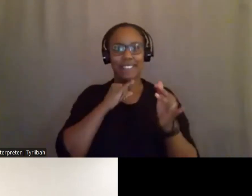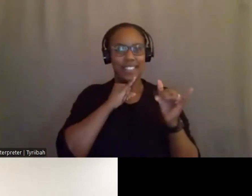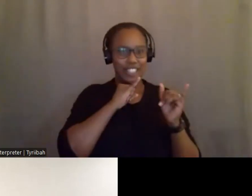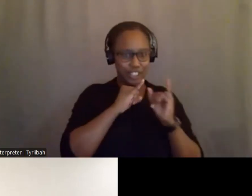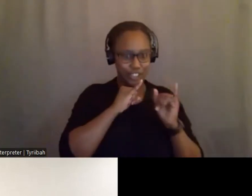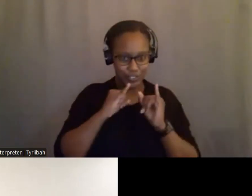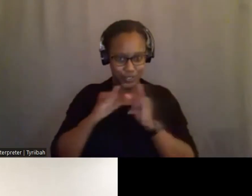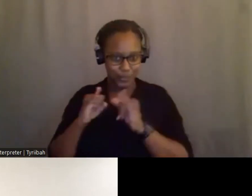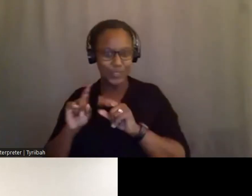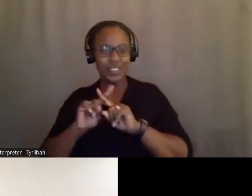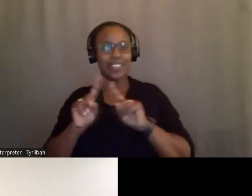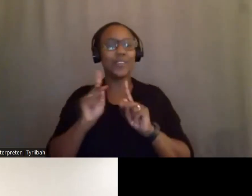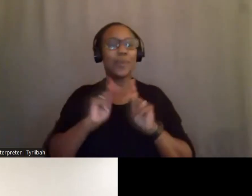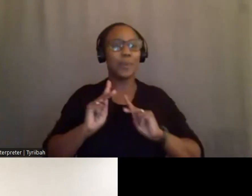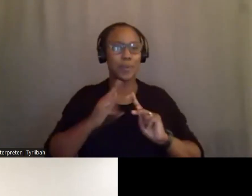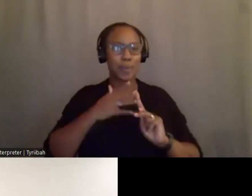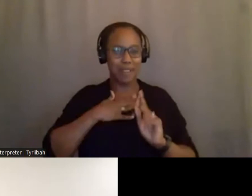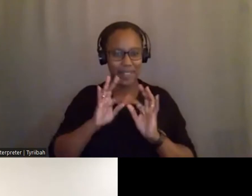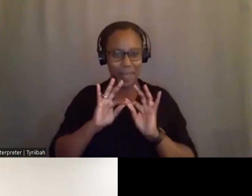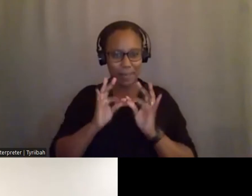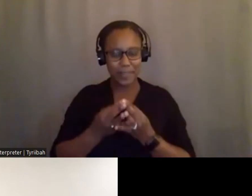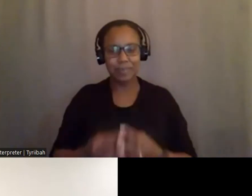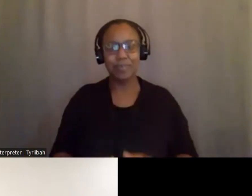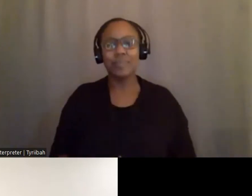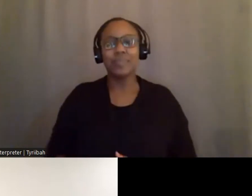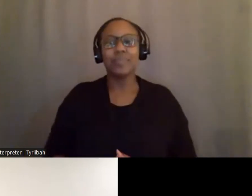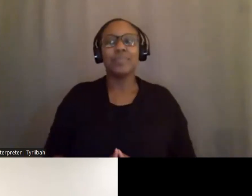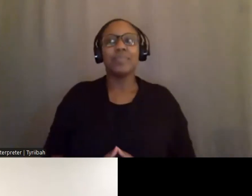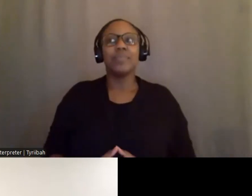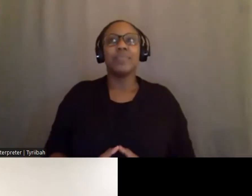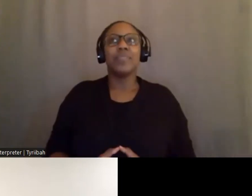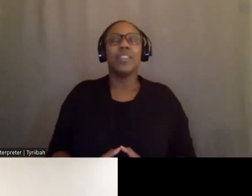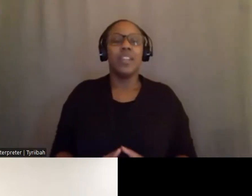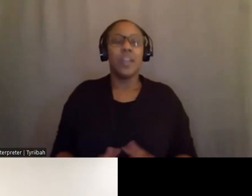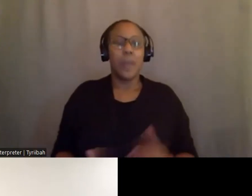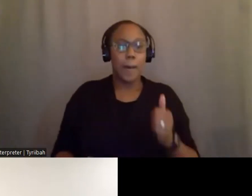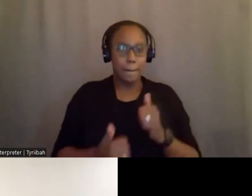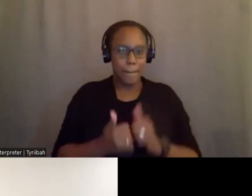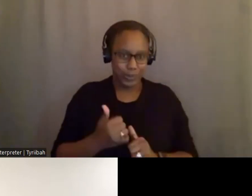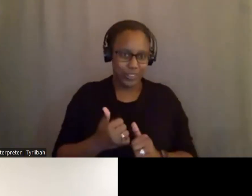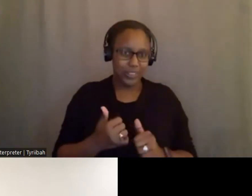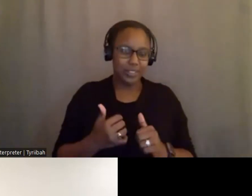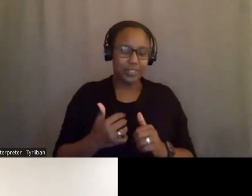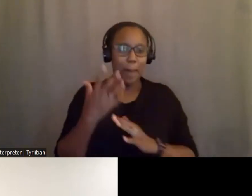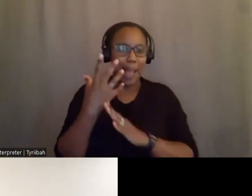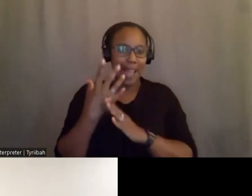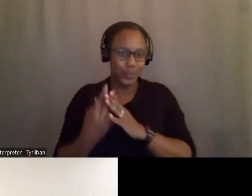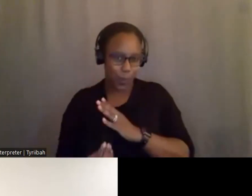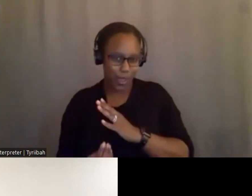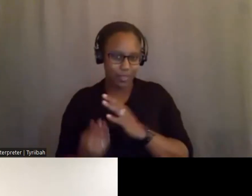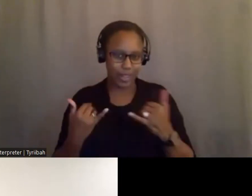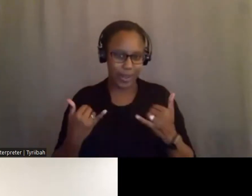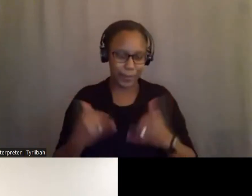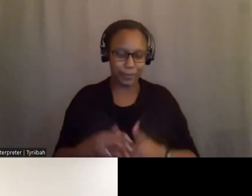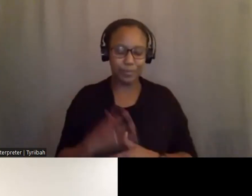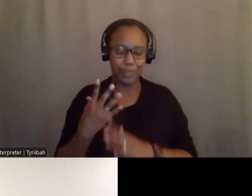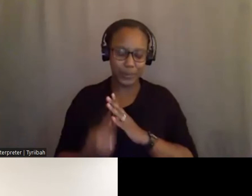people in my family throughout the book, most of whom have now passed on. And it was